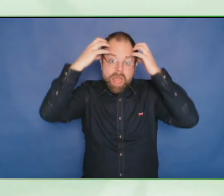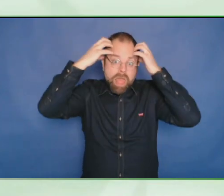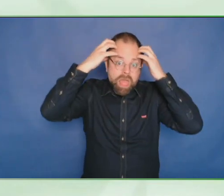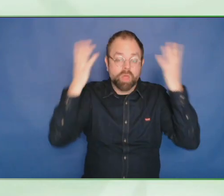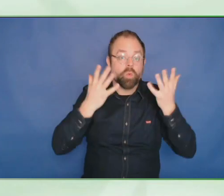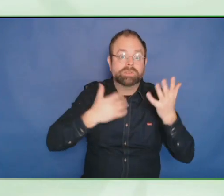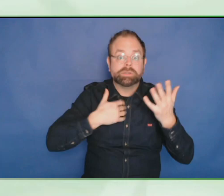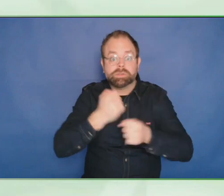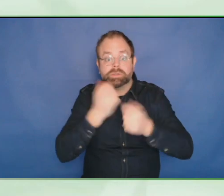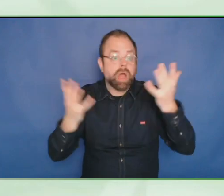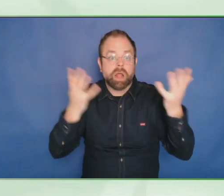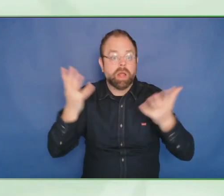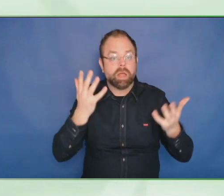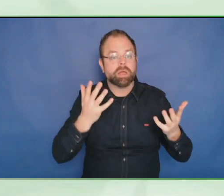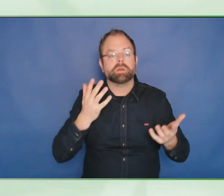are working with.